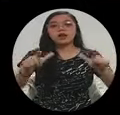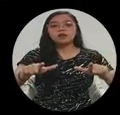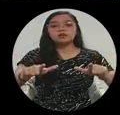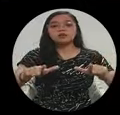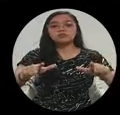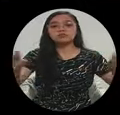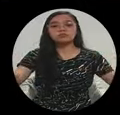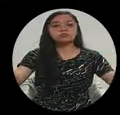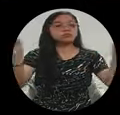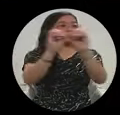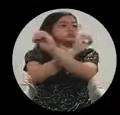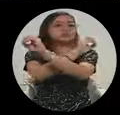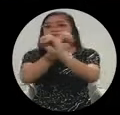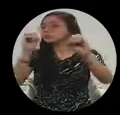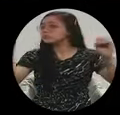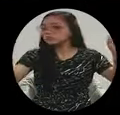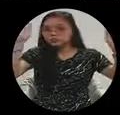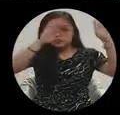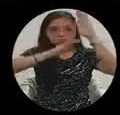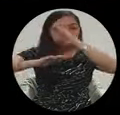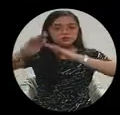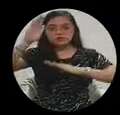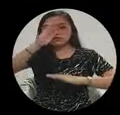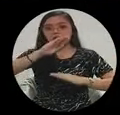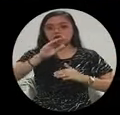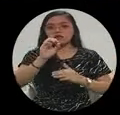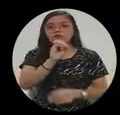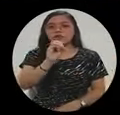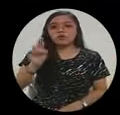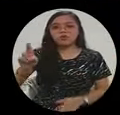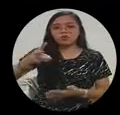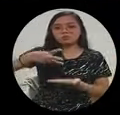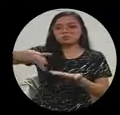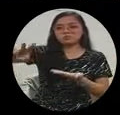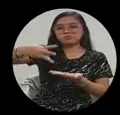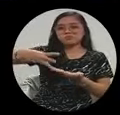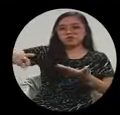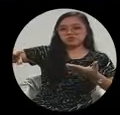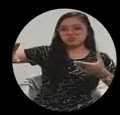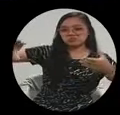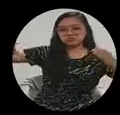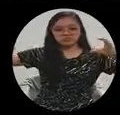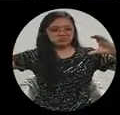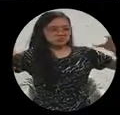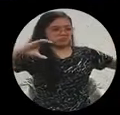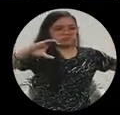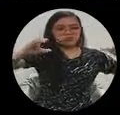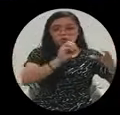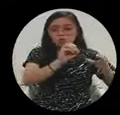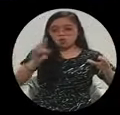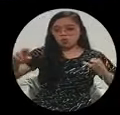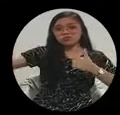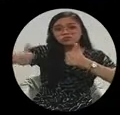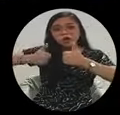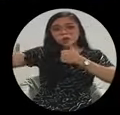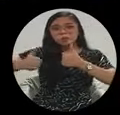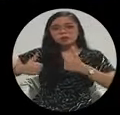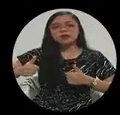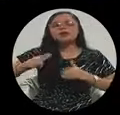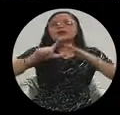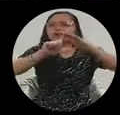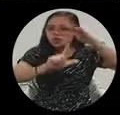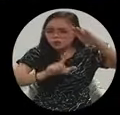Let nothing be done through strife or vainglory, nga nag-competition mo, but in lowliness of